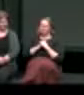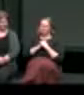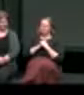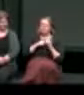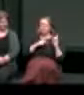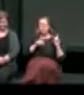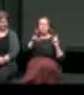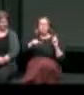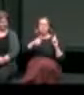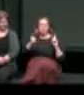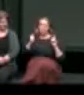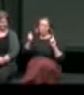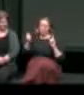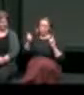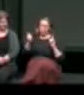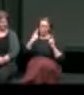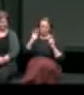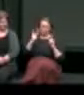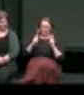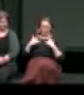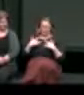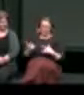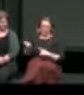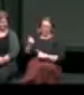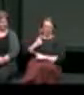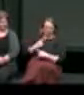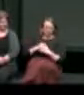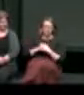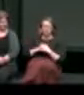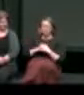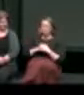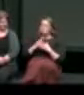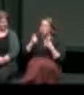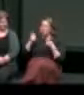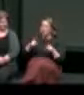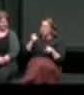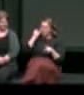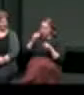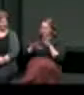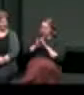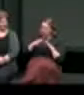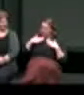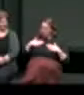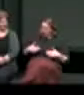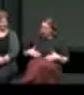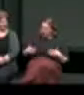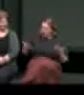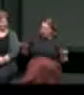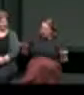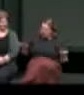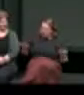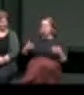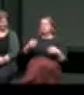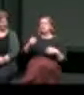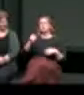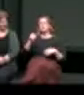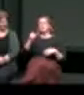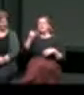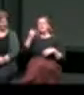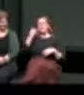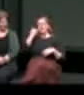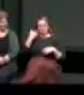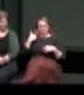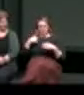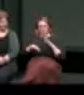So this is another question that we get a lot, which is, what if you find a body? First and foremost, if a person were